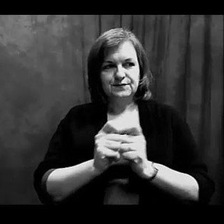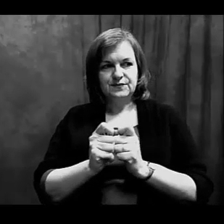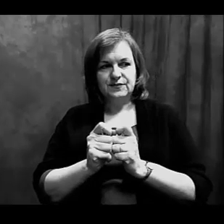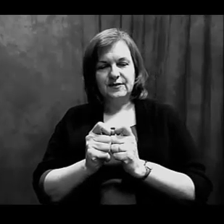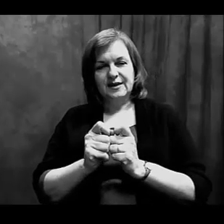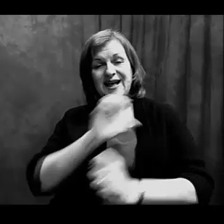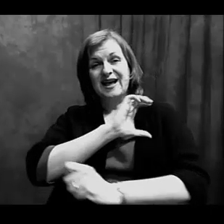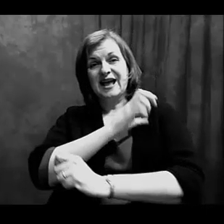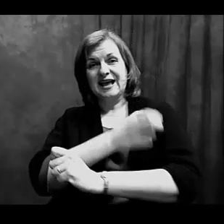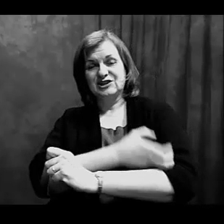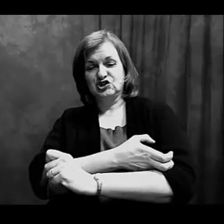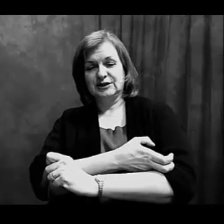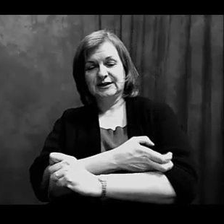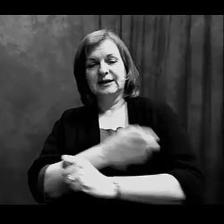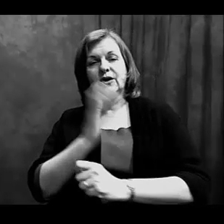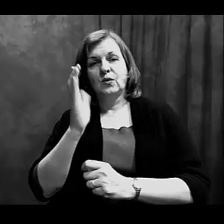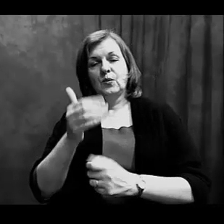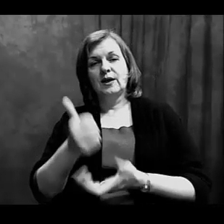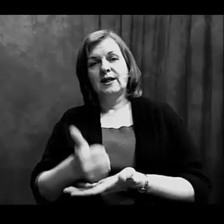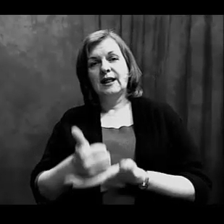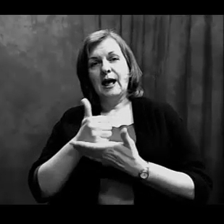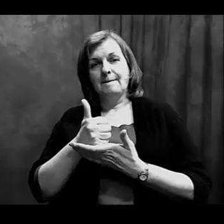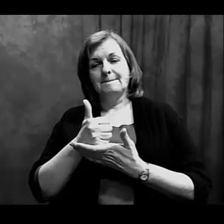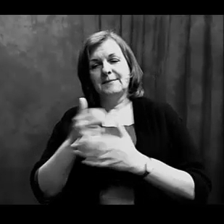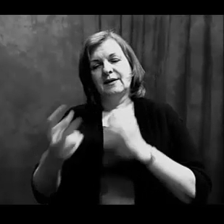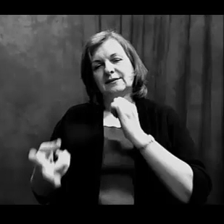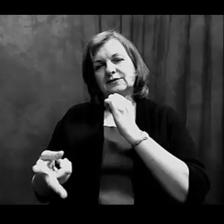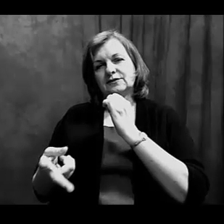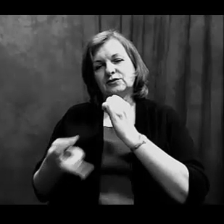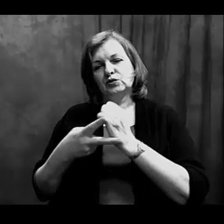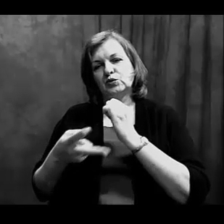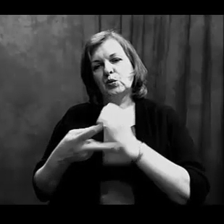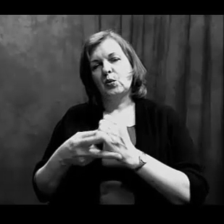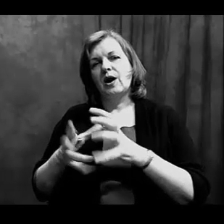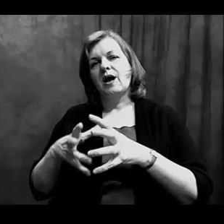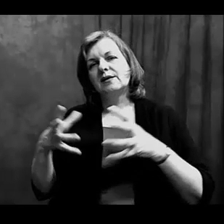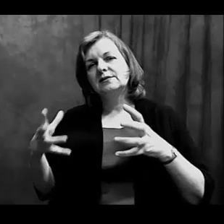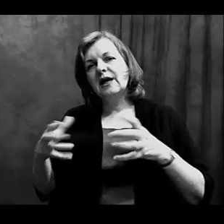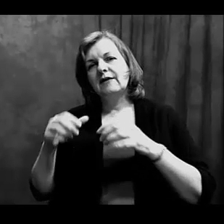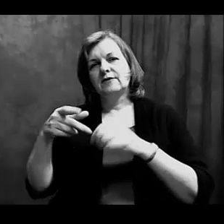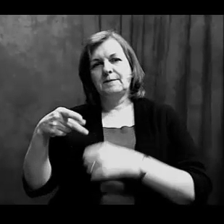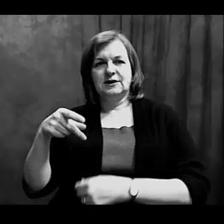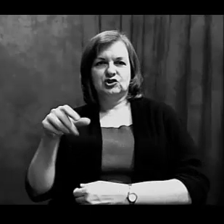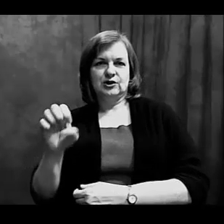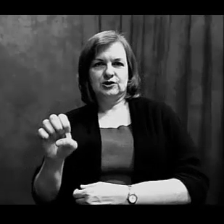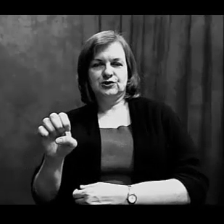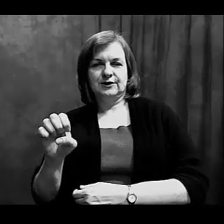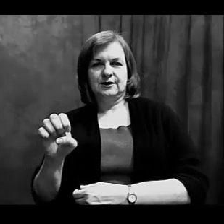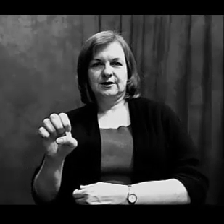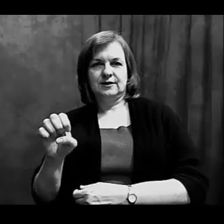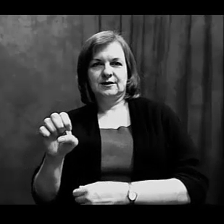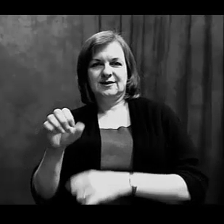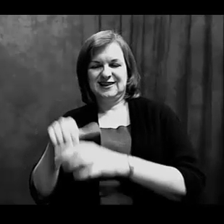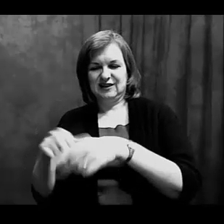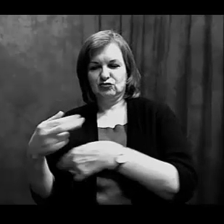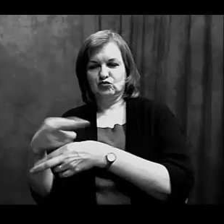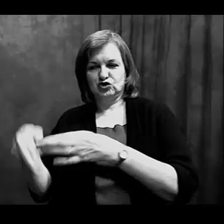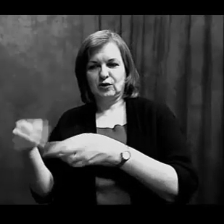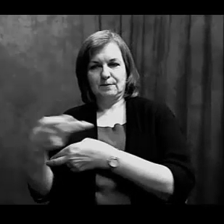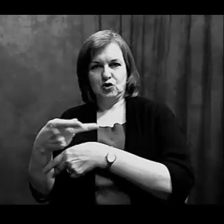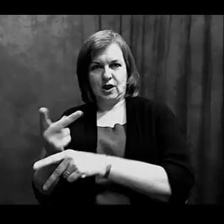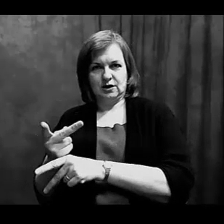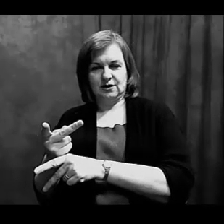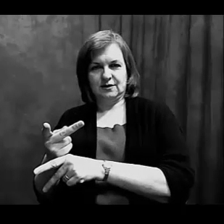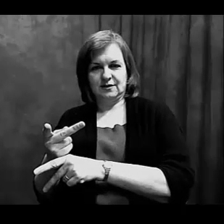And the energy you see is going to help us store huge amounts of potential energy